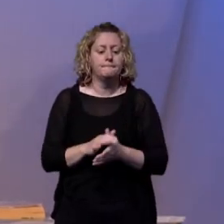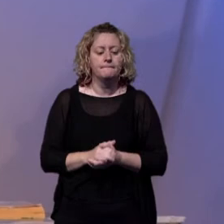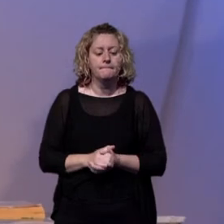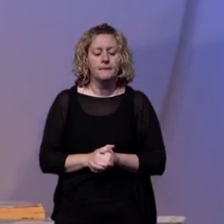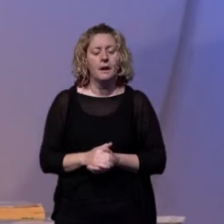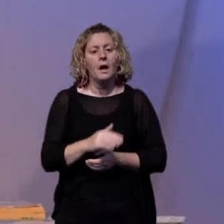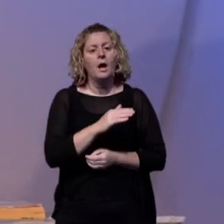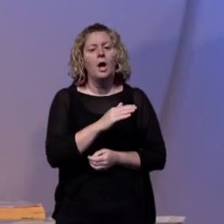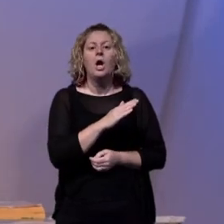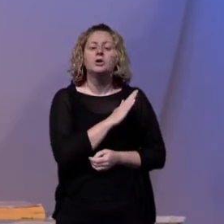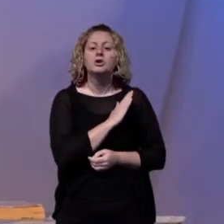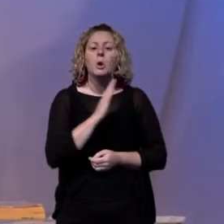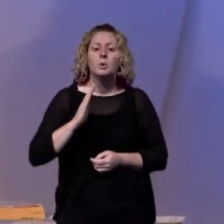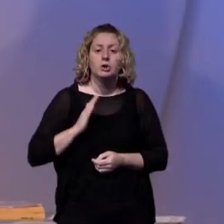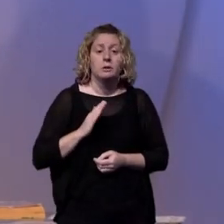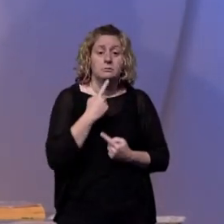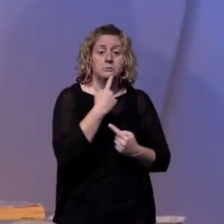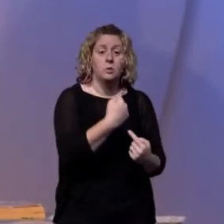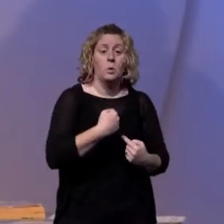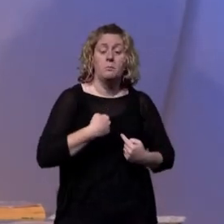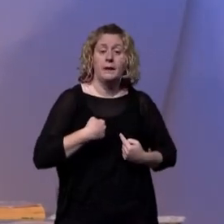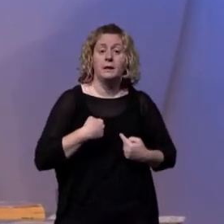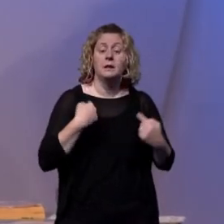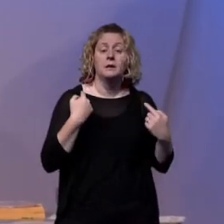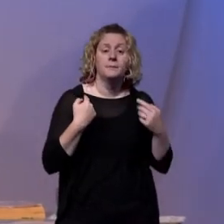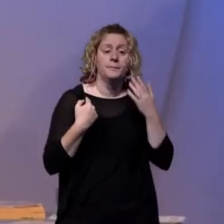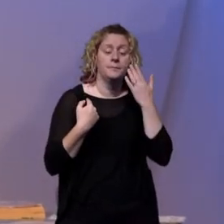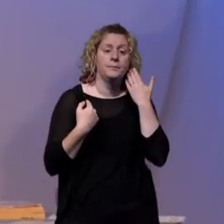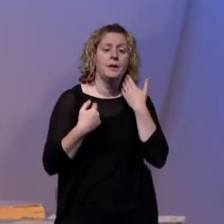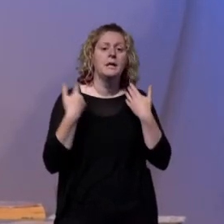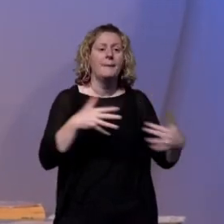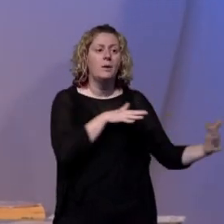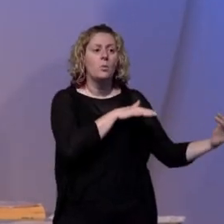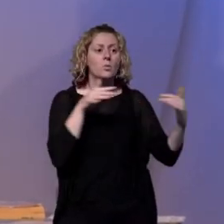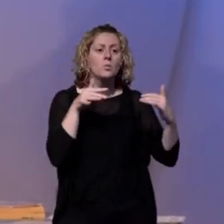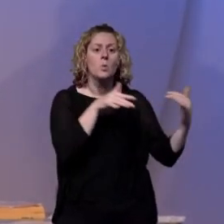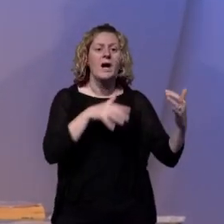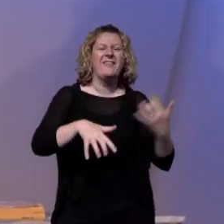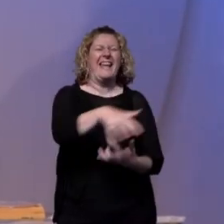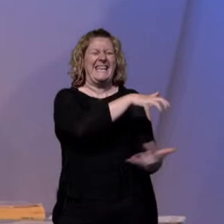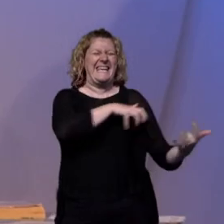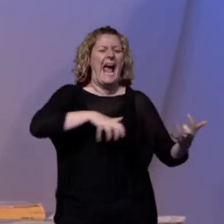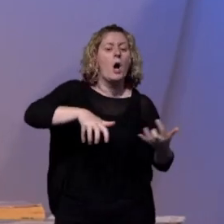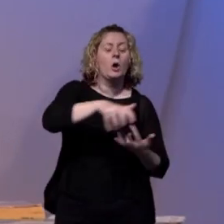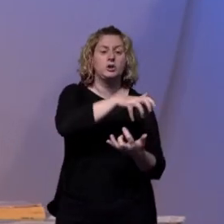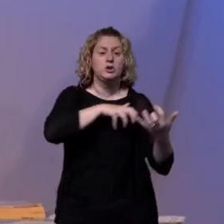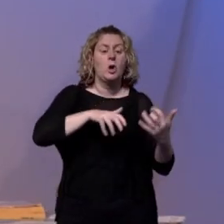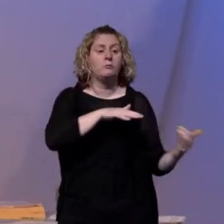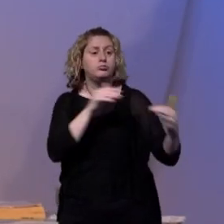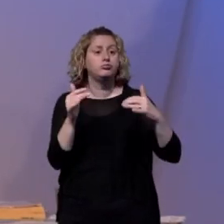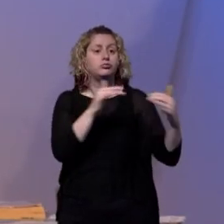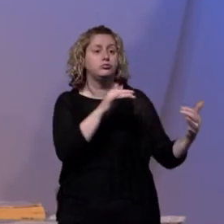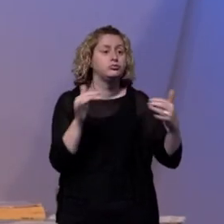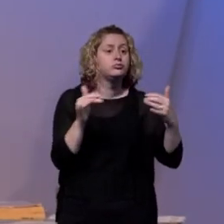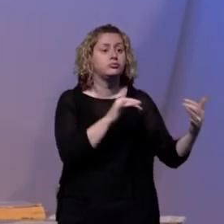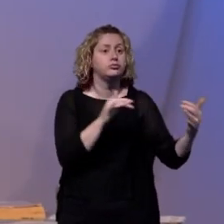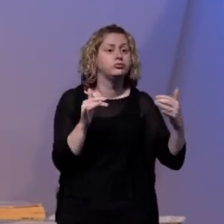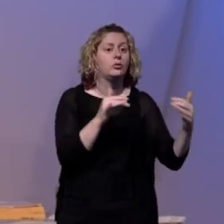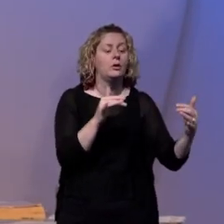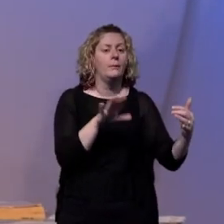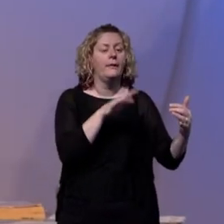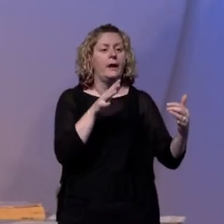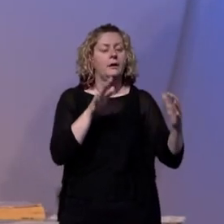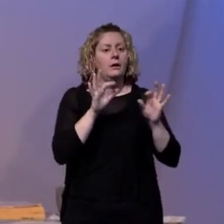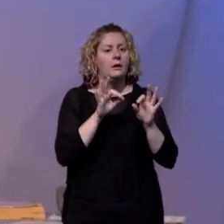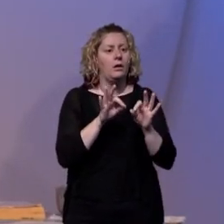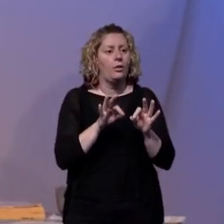and commotion of battle, when apparently everything stops, almost moments of solitude and calm, as you can hear bullets